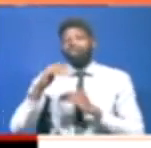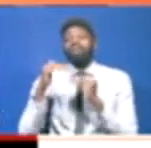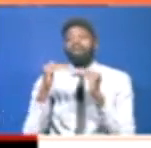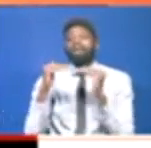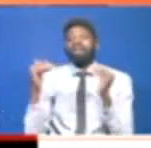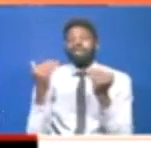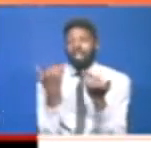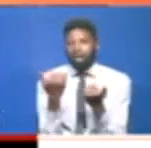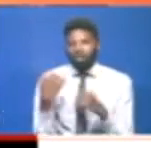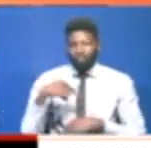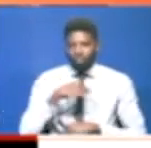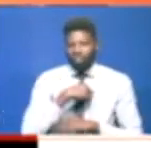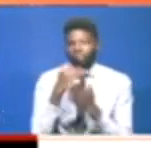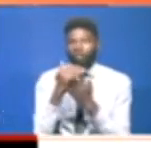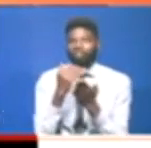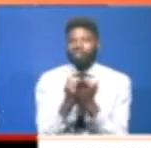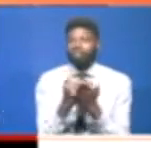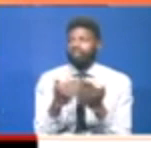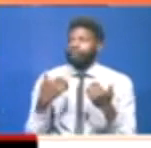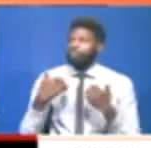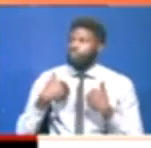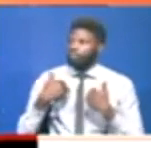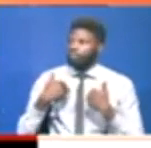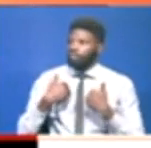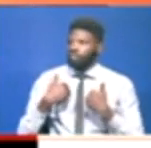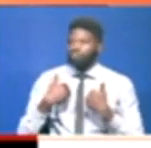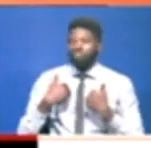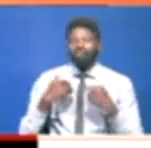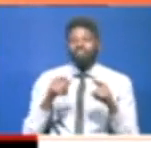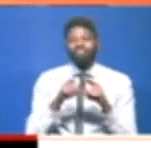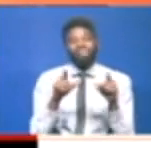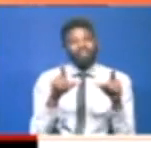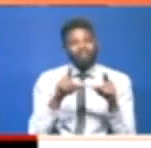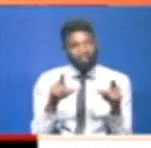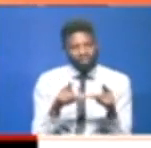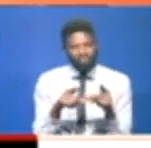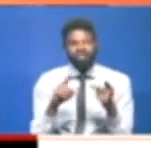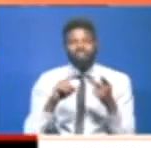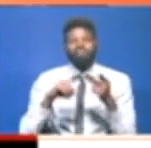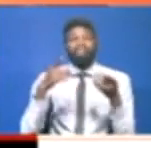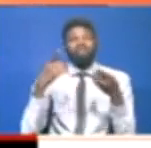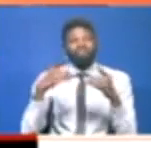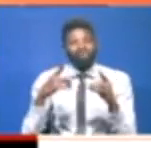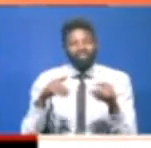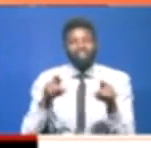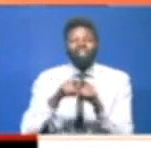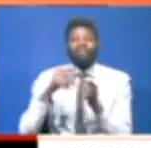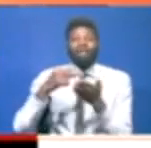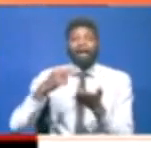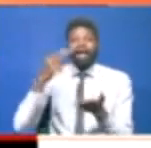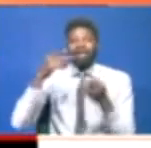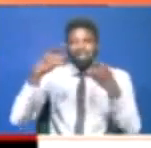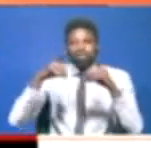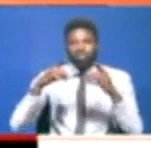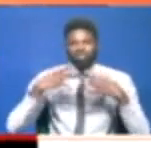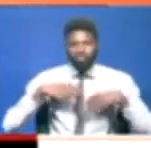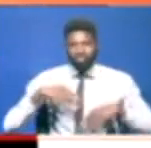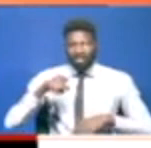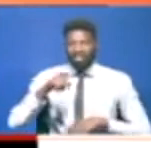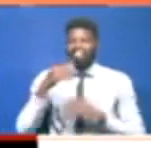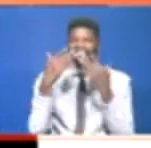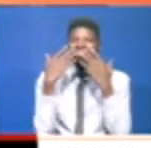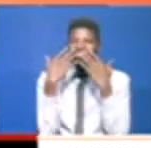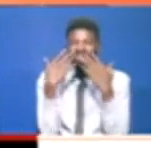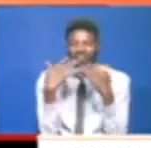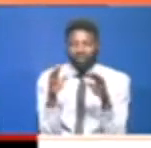run the programs, even the certificate courses, diploma courses, and higher diploma courses for people who have just